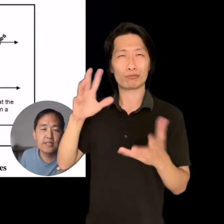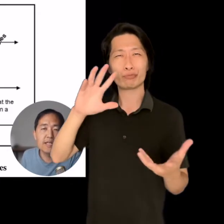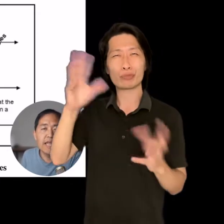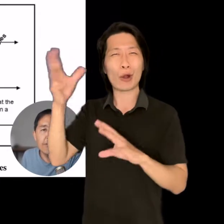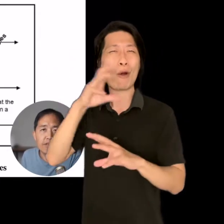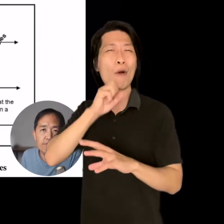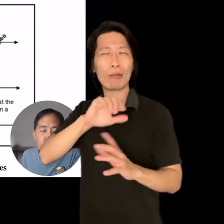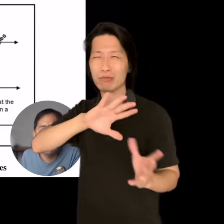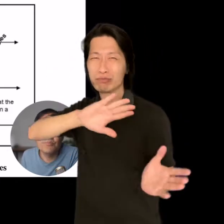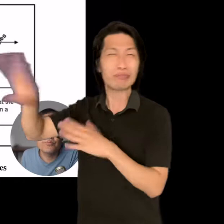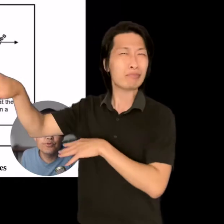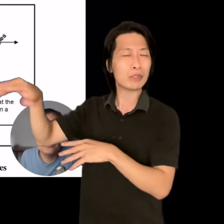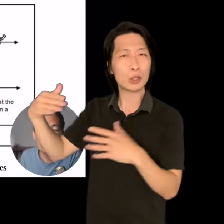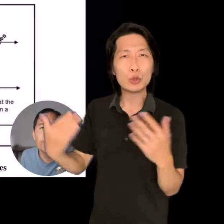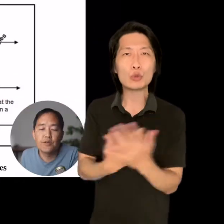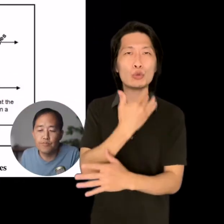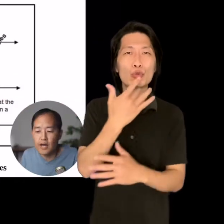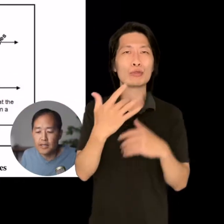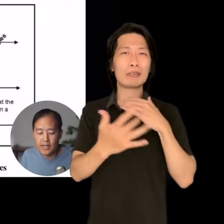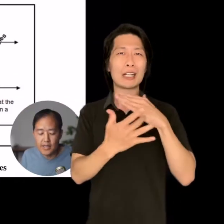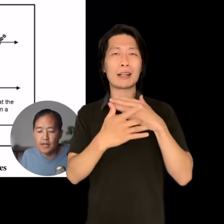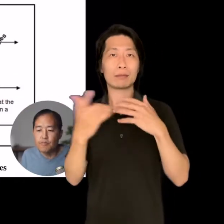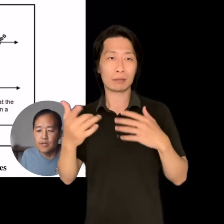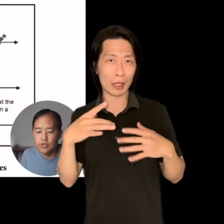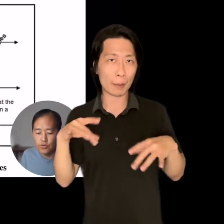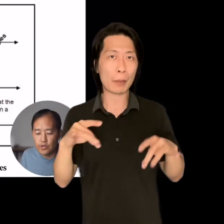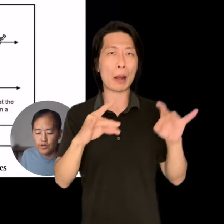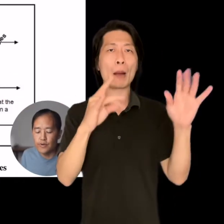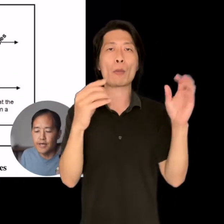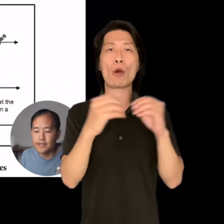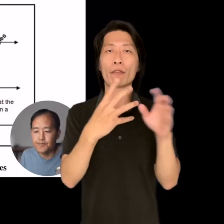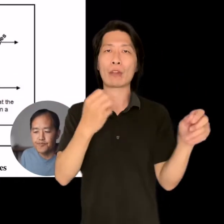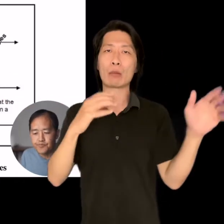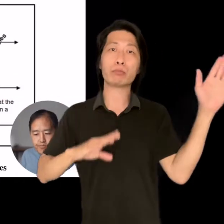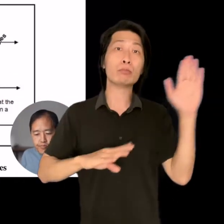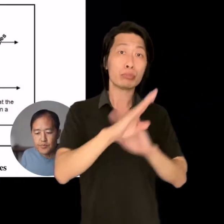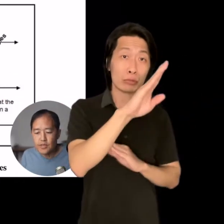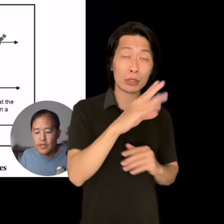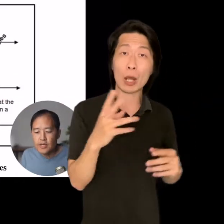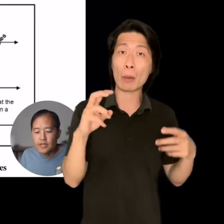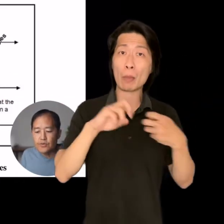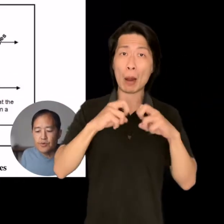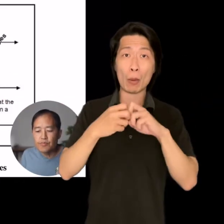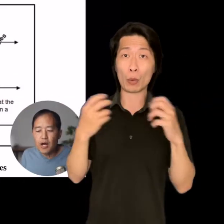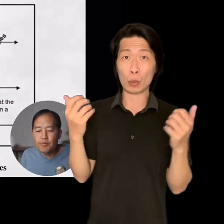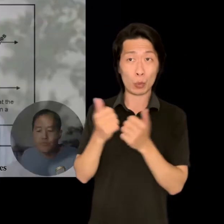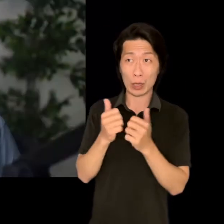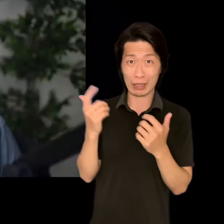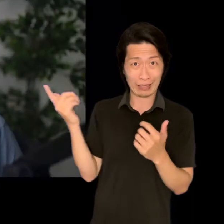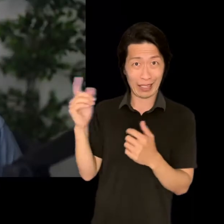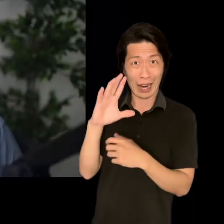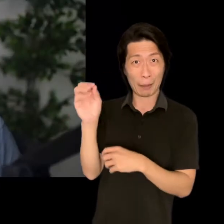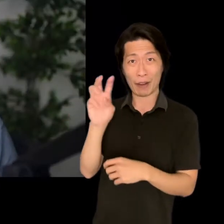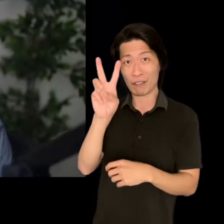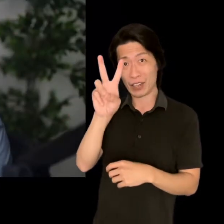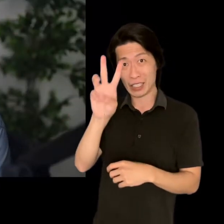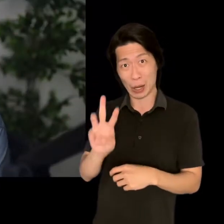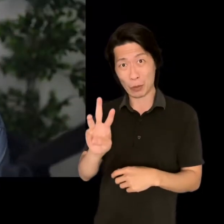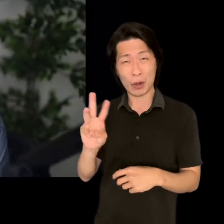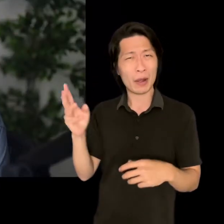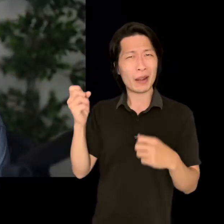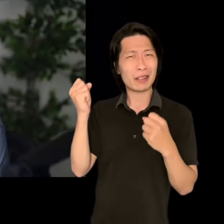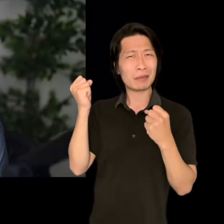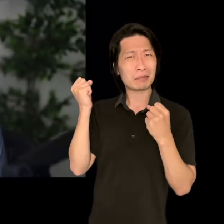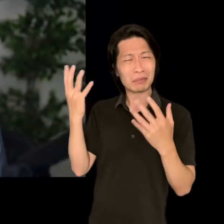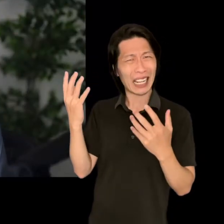that's allowing them to improve their product at a much quicker rate. So the problem with VW is